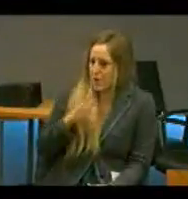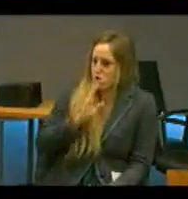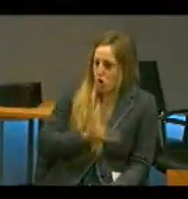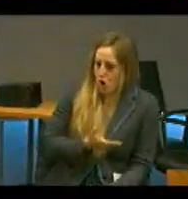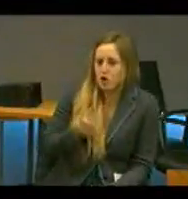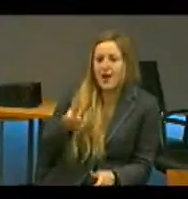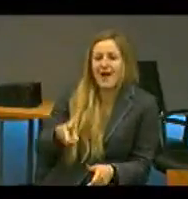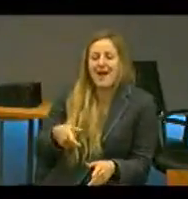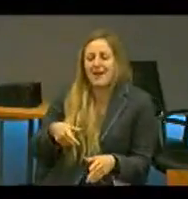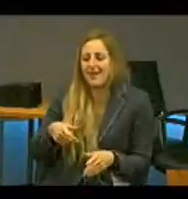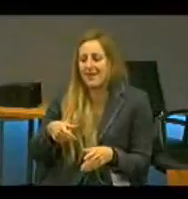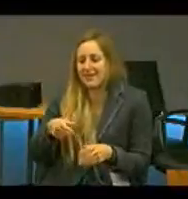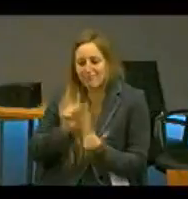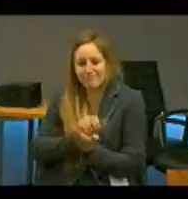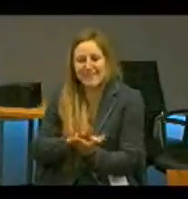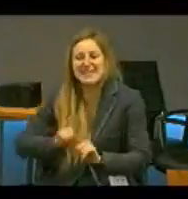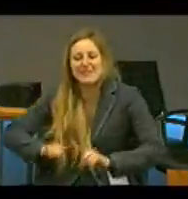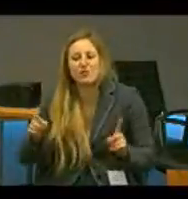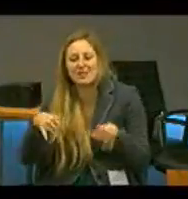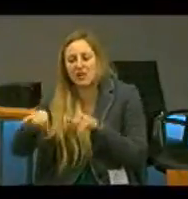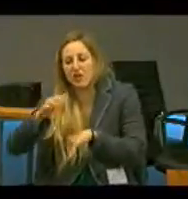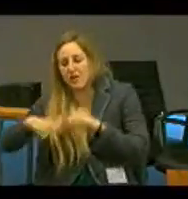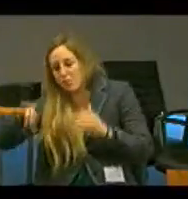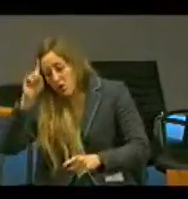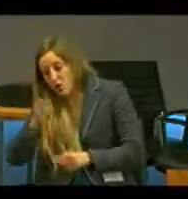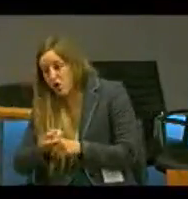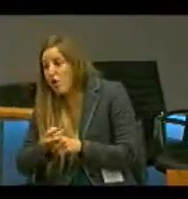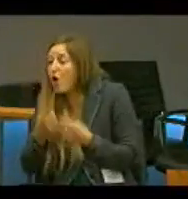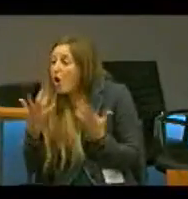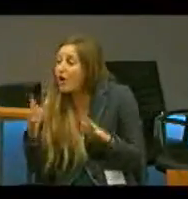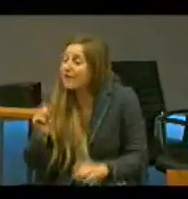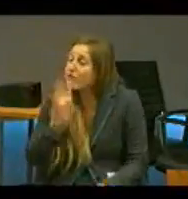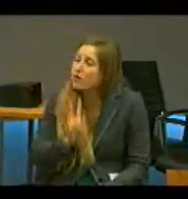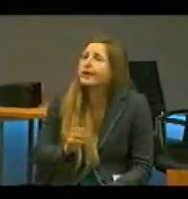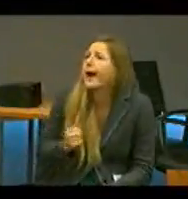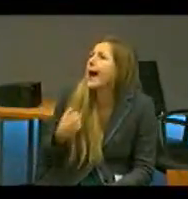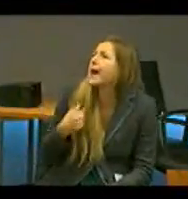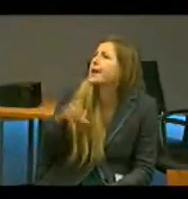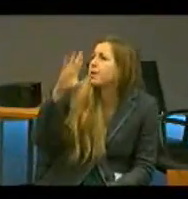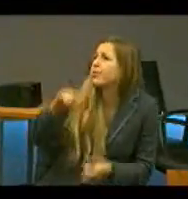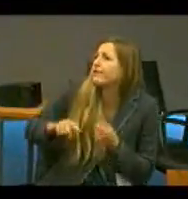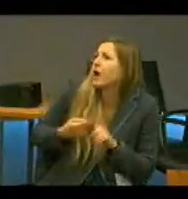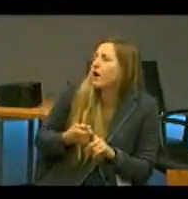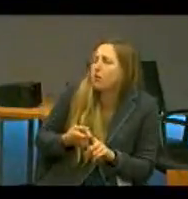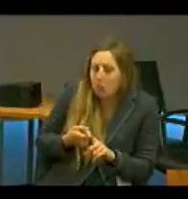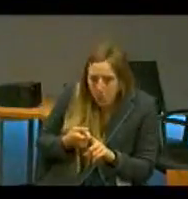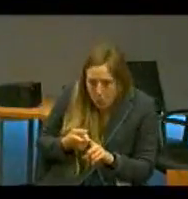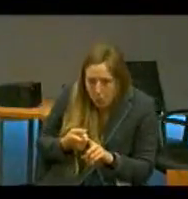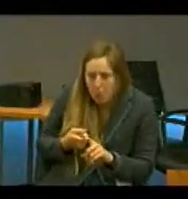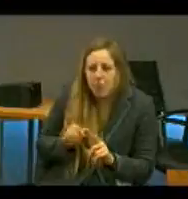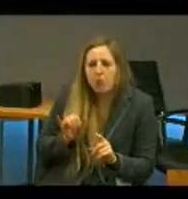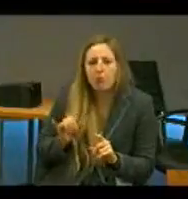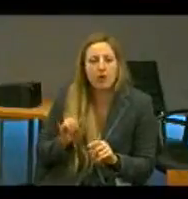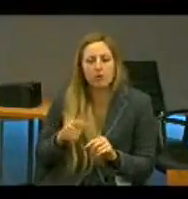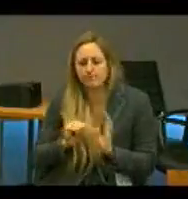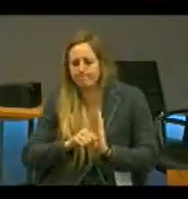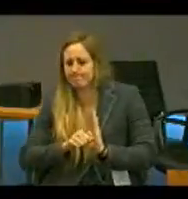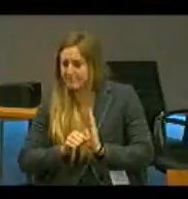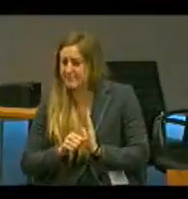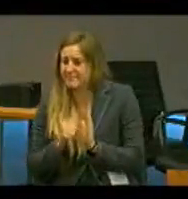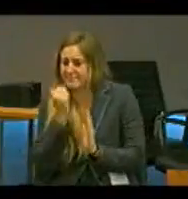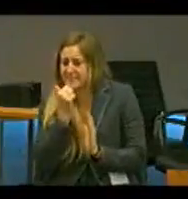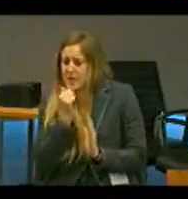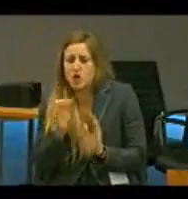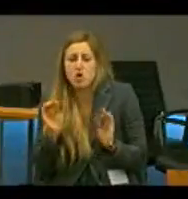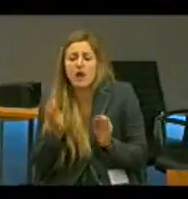brother. She is 4 years old and already telling her father and I that she needs a boyfriend. We stress to her daily that no one has the rights